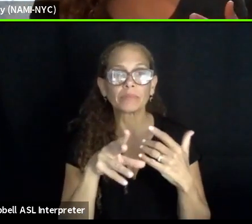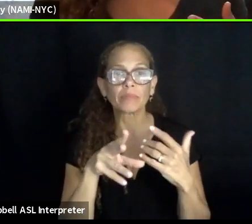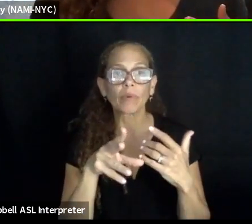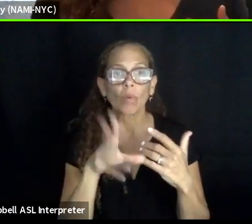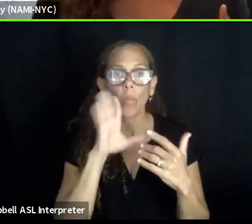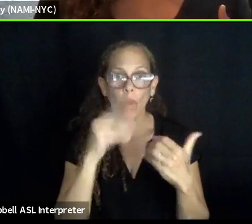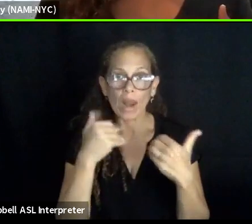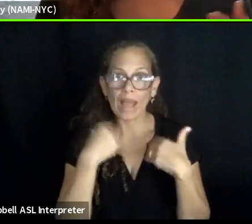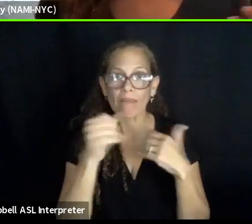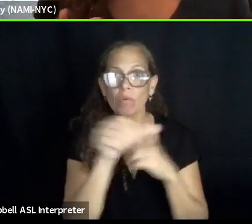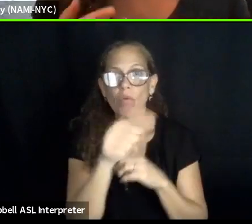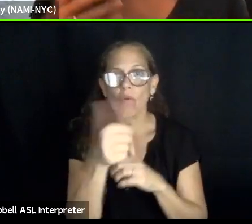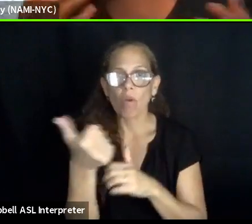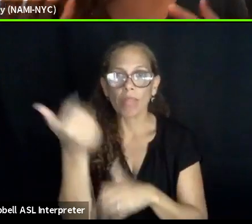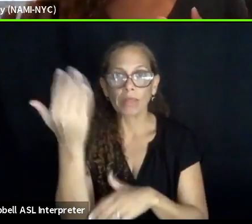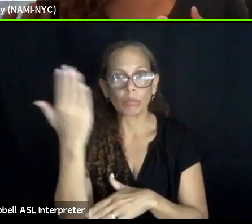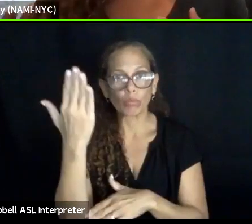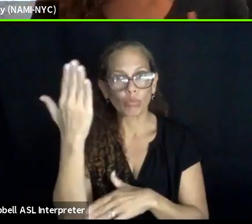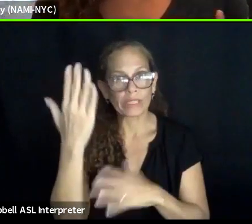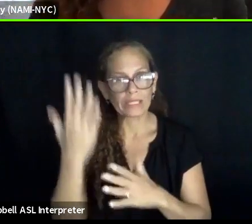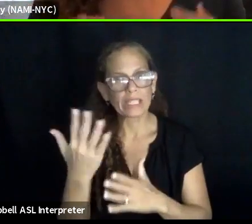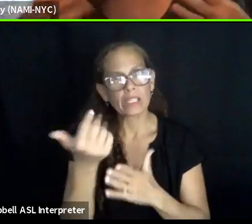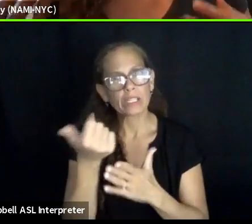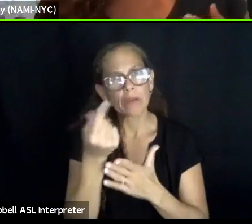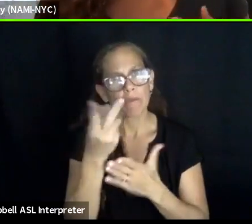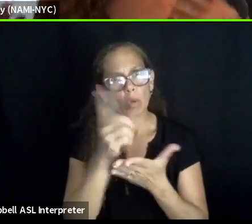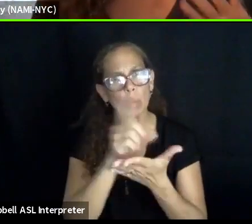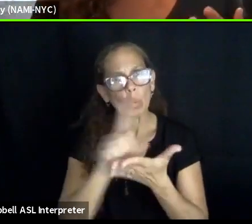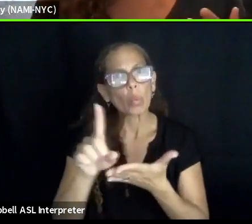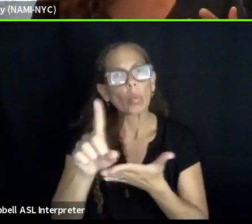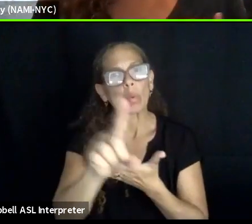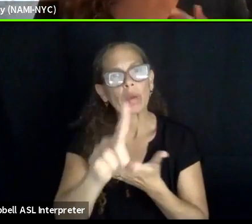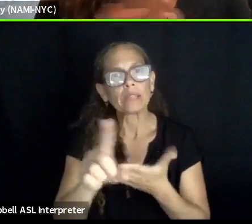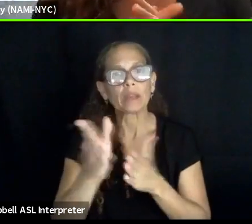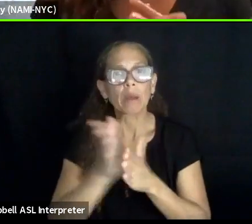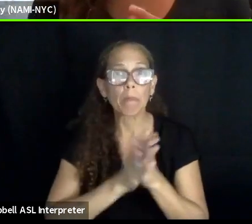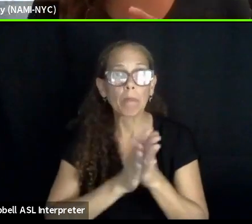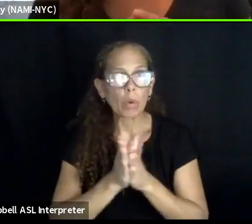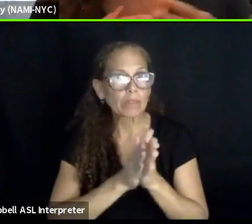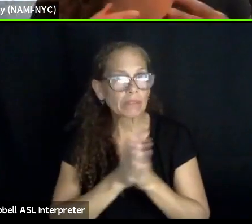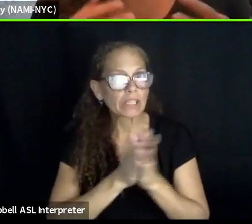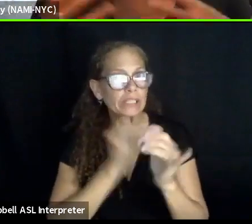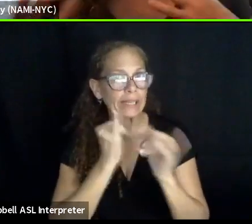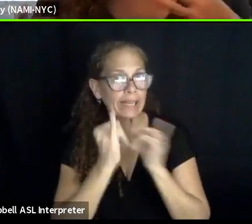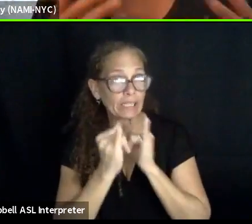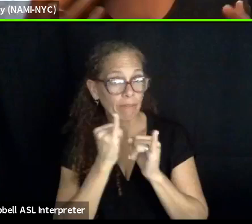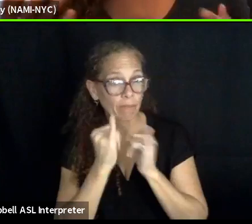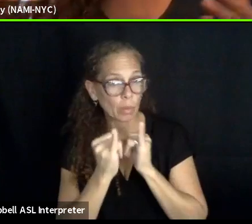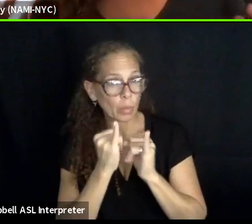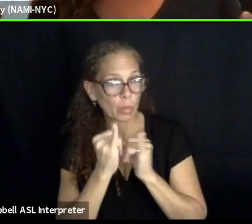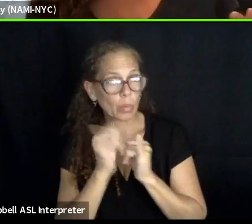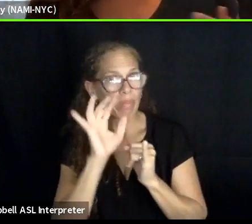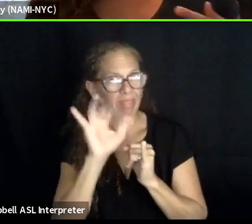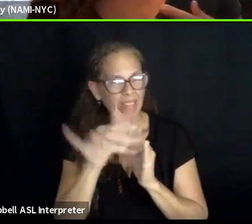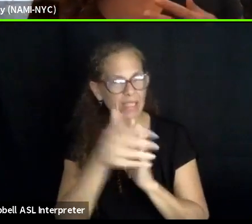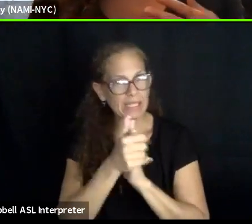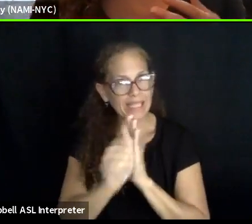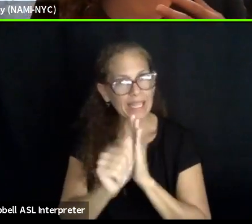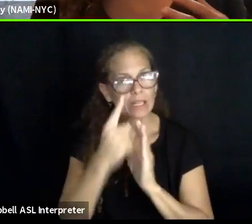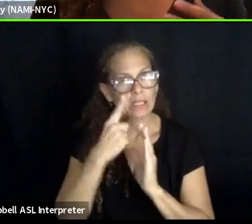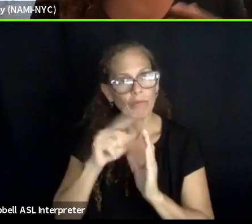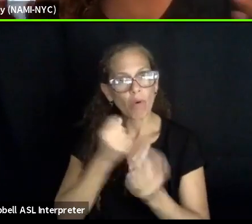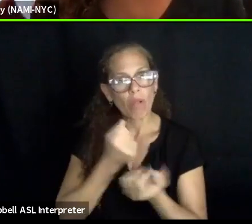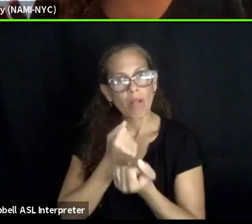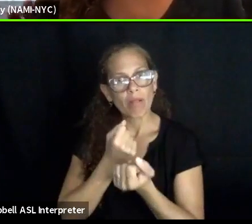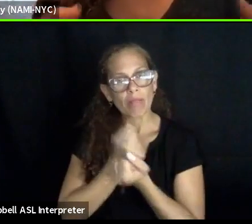another presentation in a few weeks on motivational interviewing and those skills for loved ones,